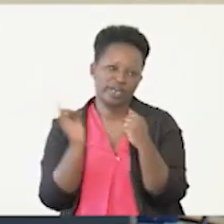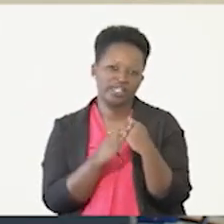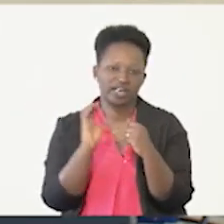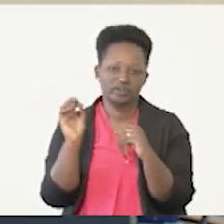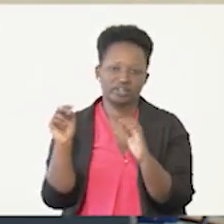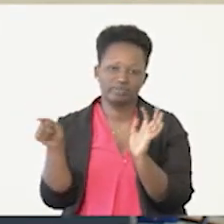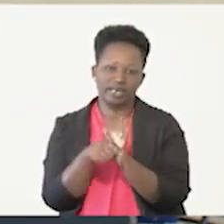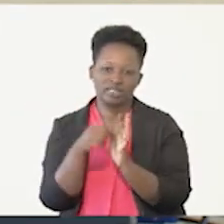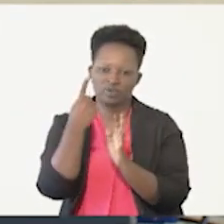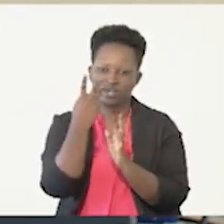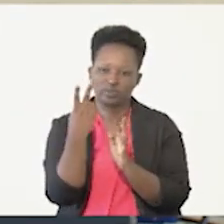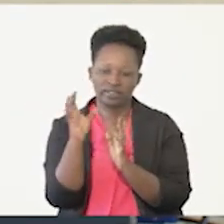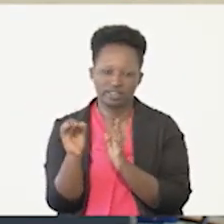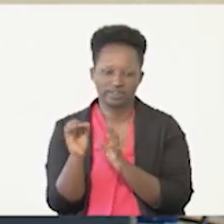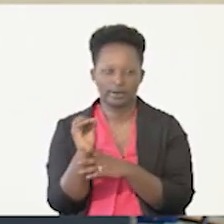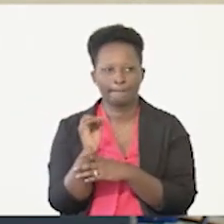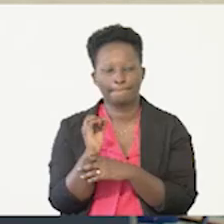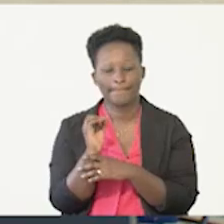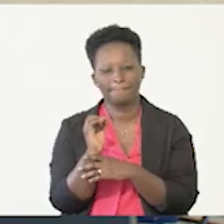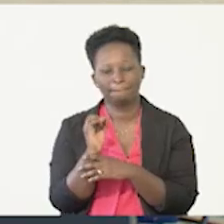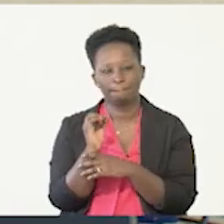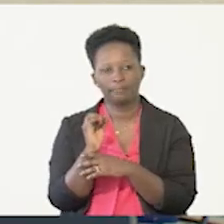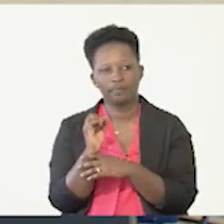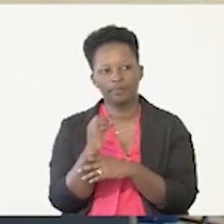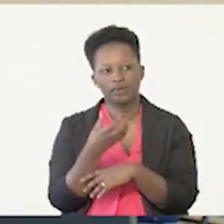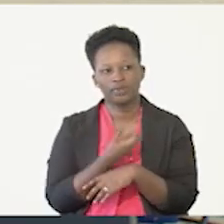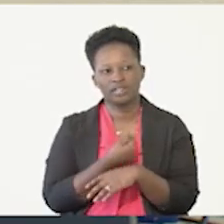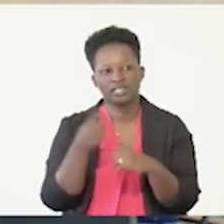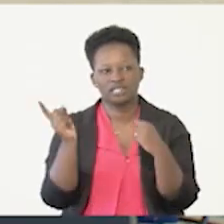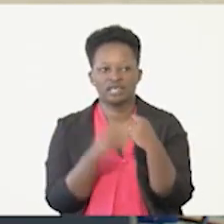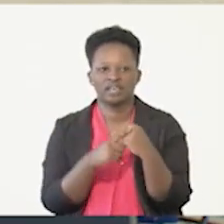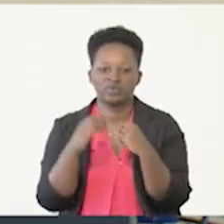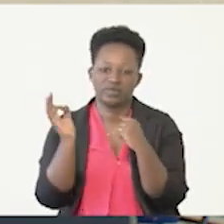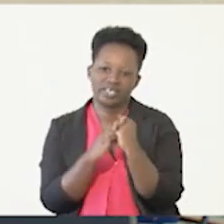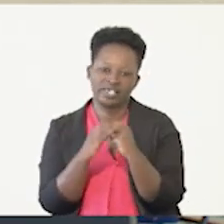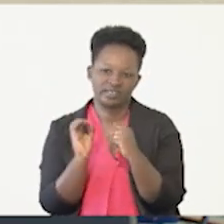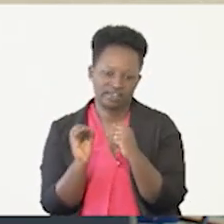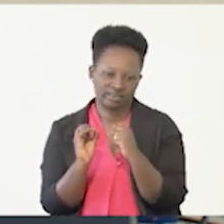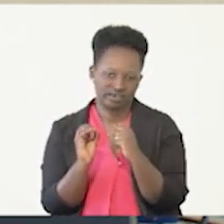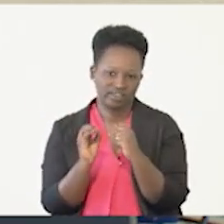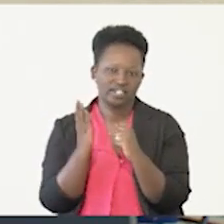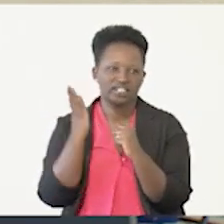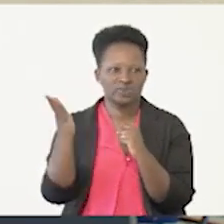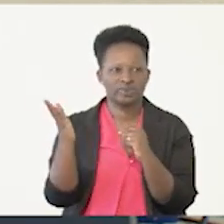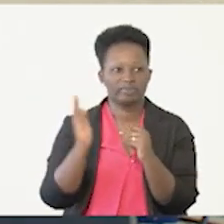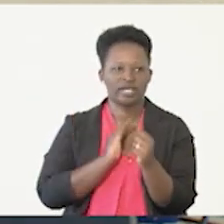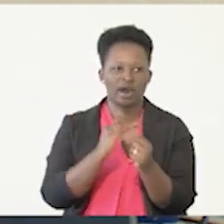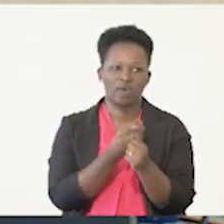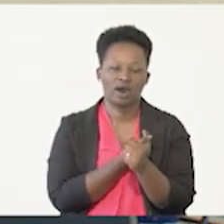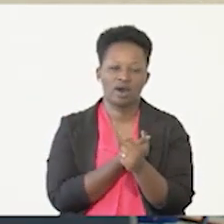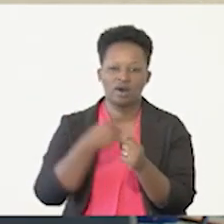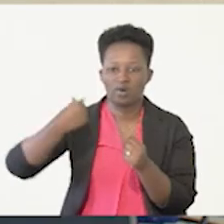get 800, you take away 120, you remain with 680. So this will be